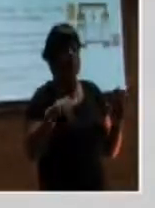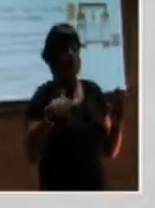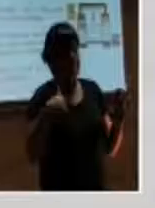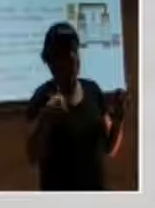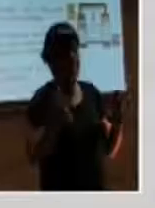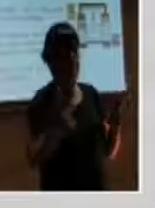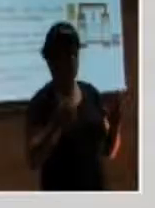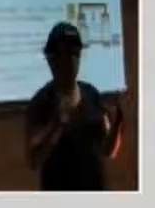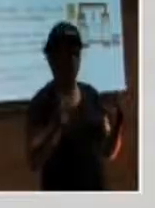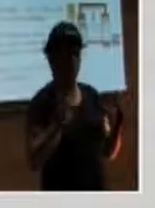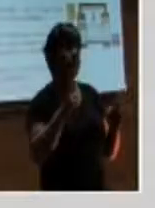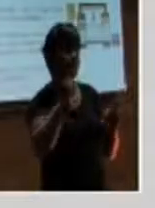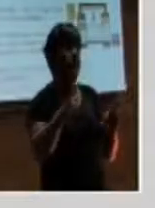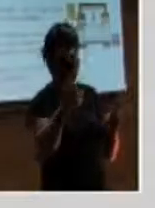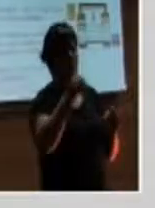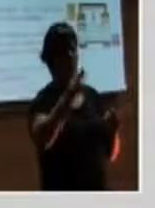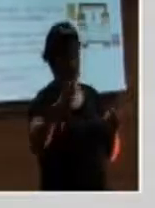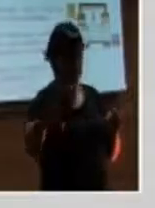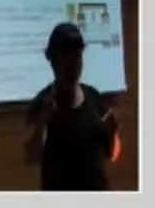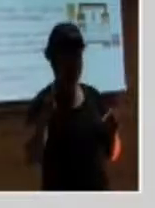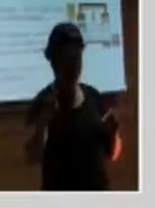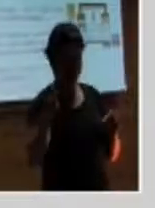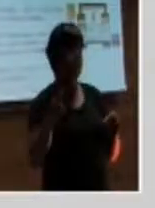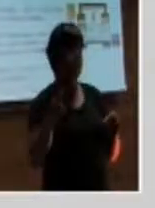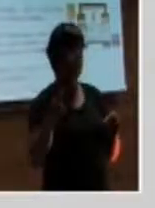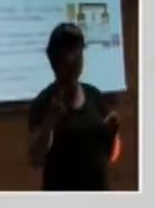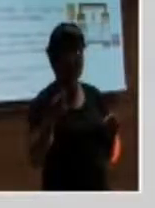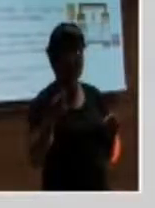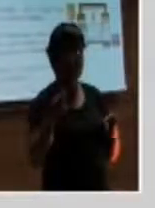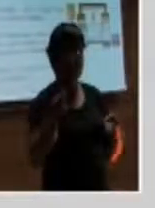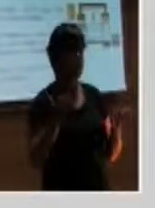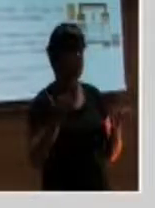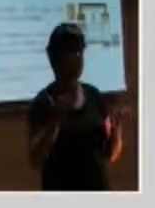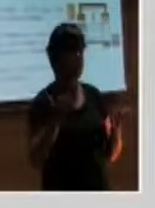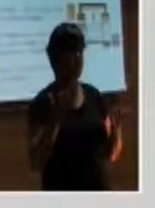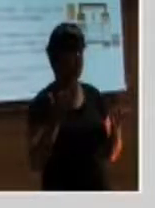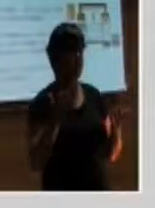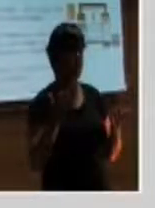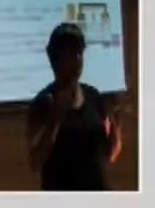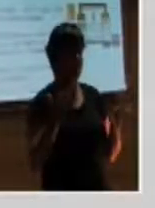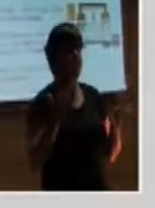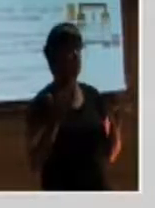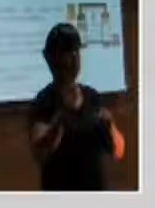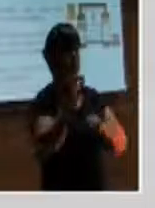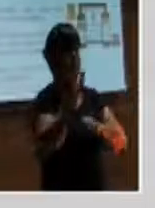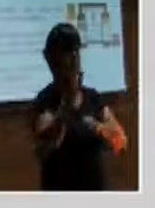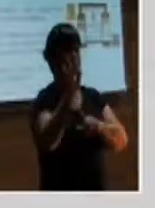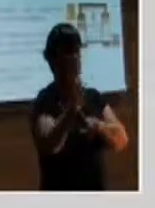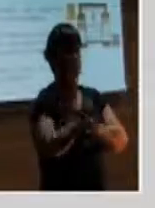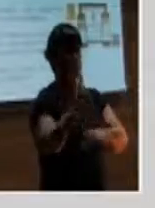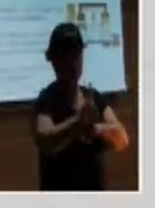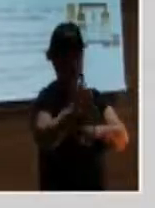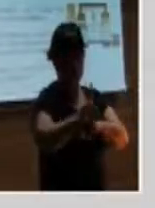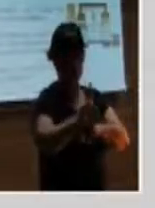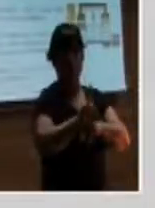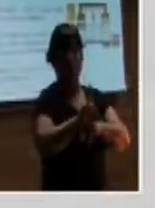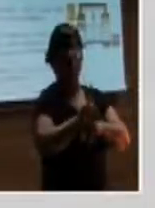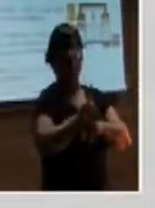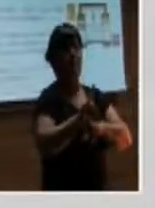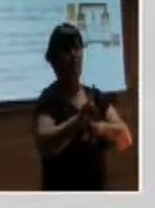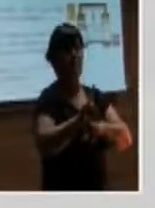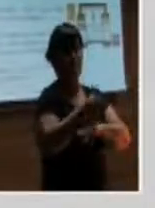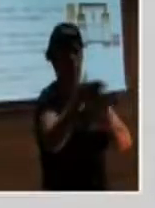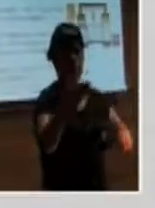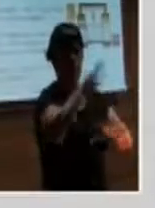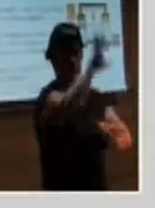But we're going also beyond that. We want people not only to have information and awareness, like with this dementia support app, which you can